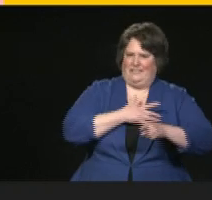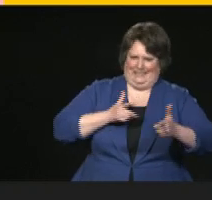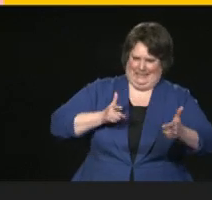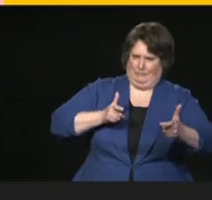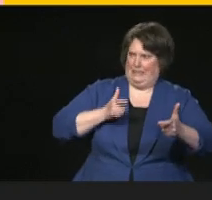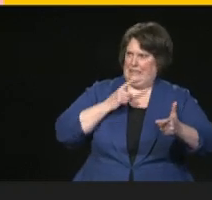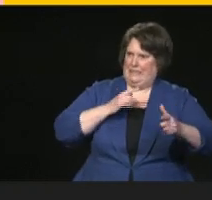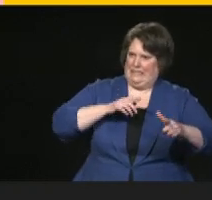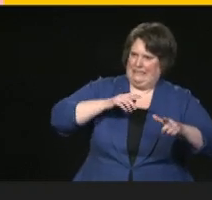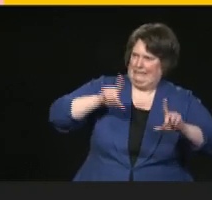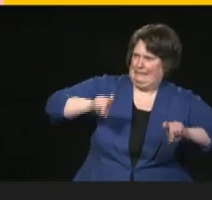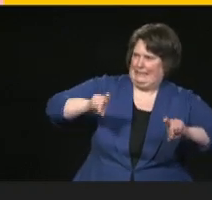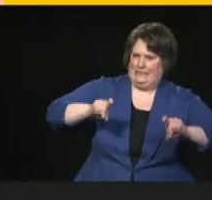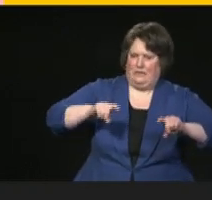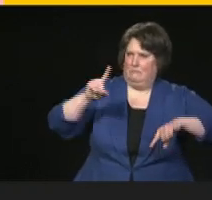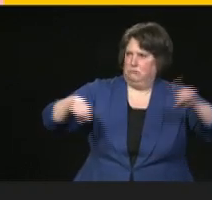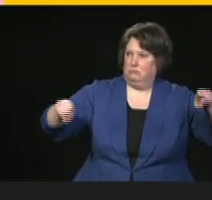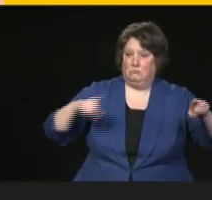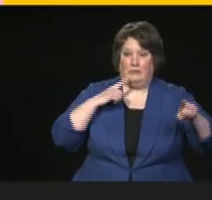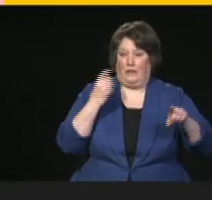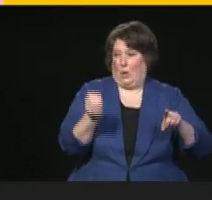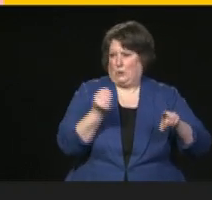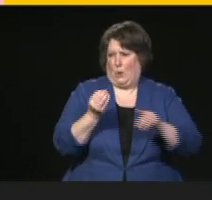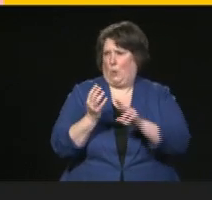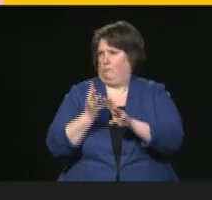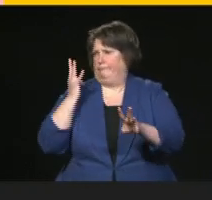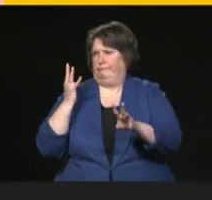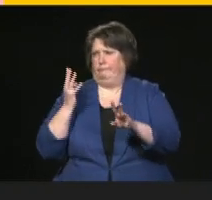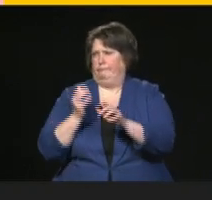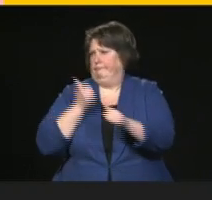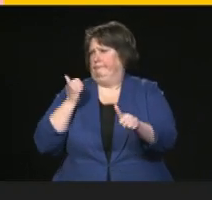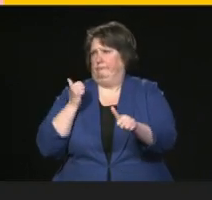Ontario. So what are you doing in this respect? Also,